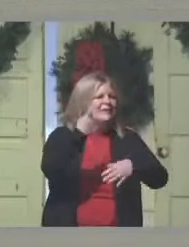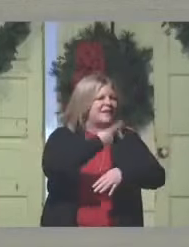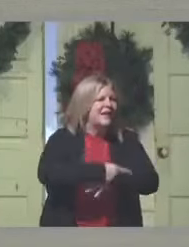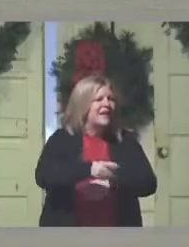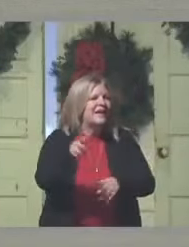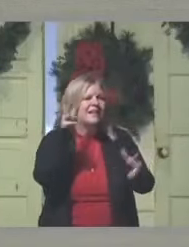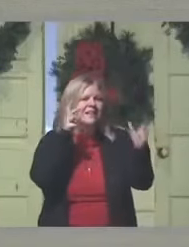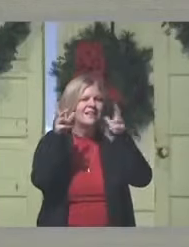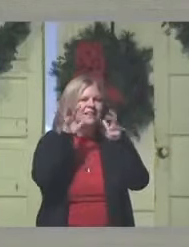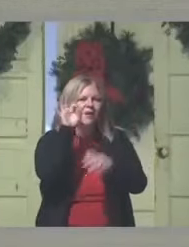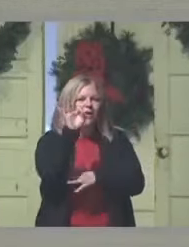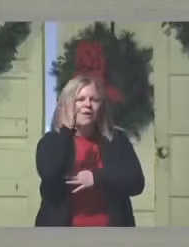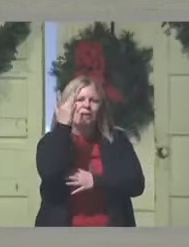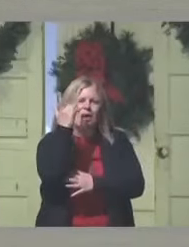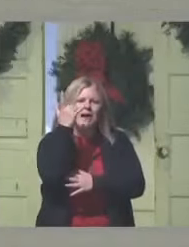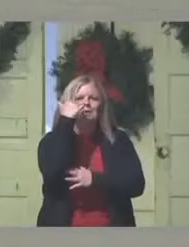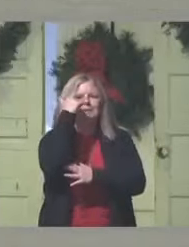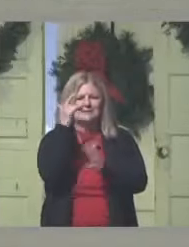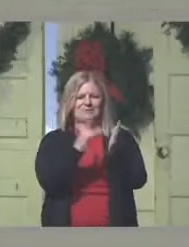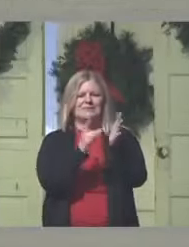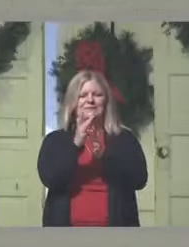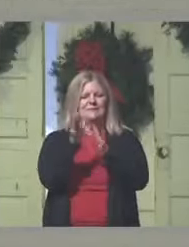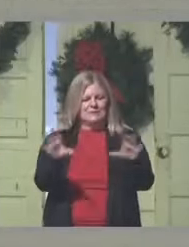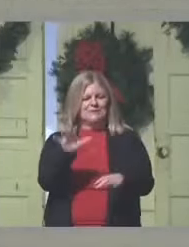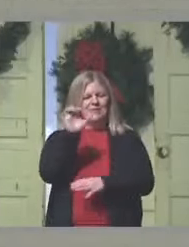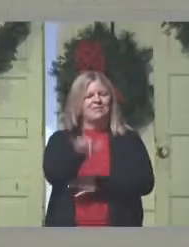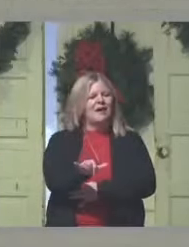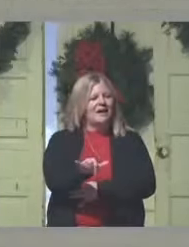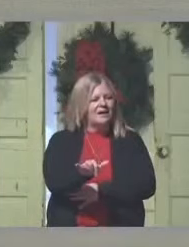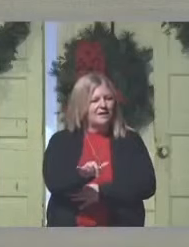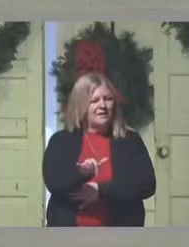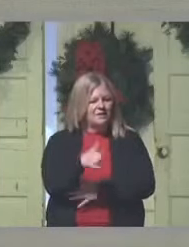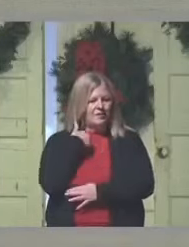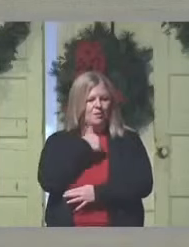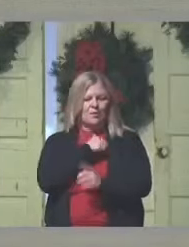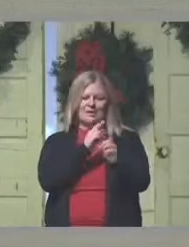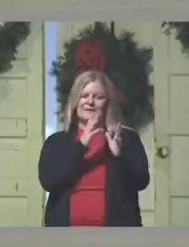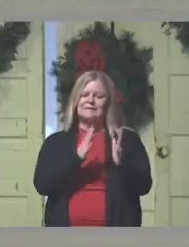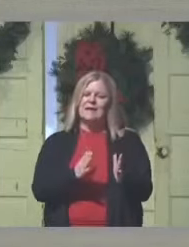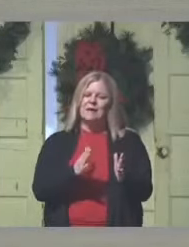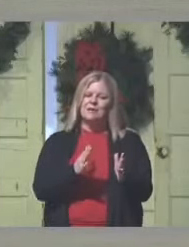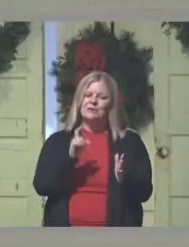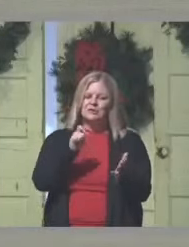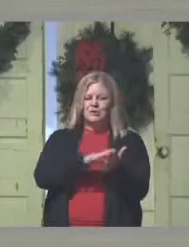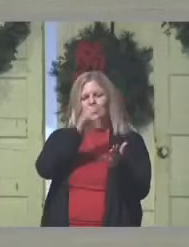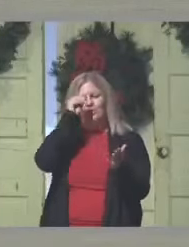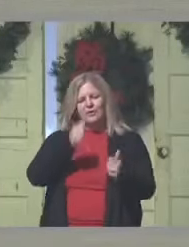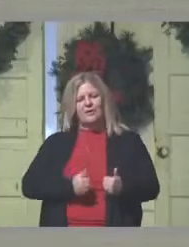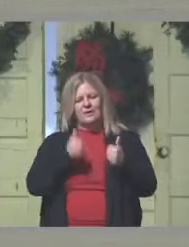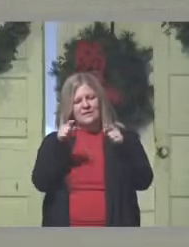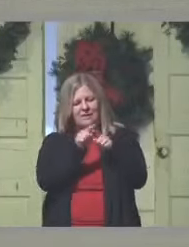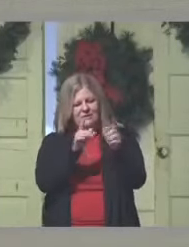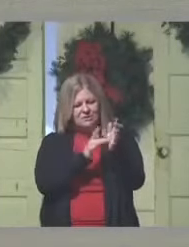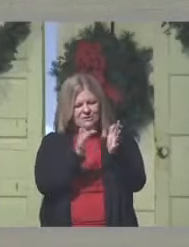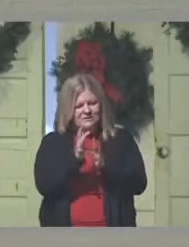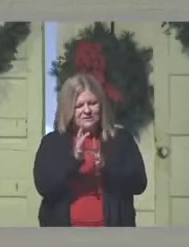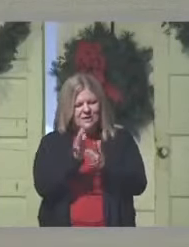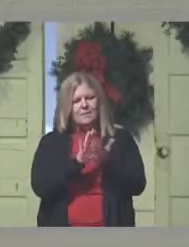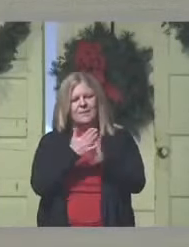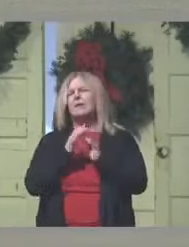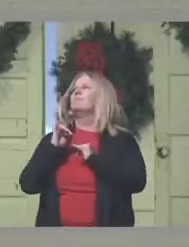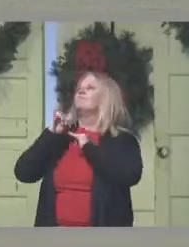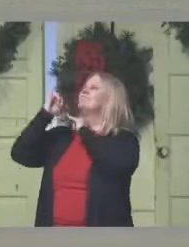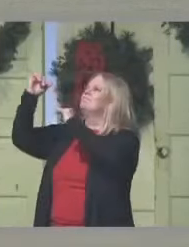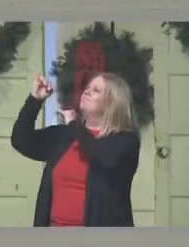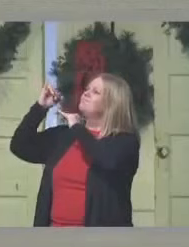this because he did. As disciples of Jesus, we're to learn to live as Jesus lived, to become like